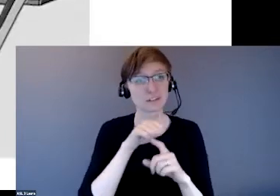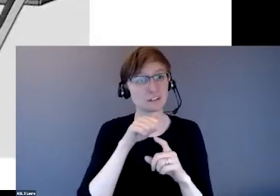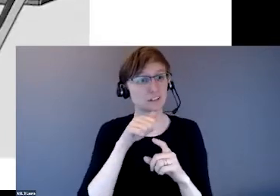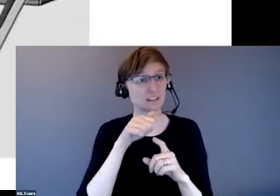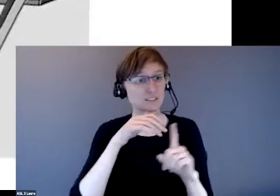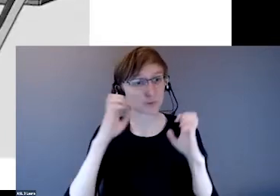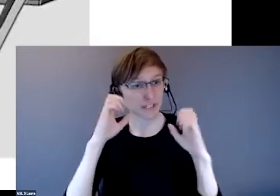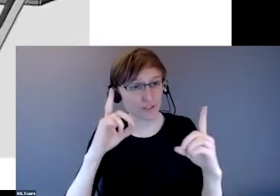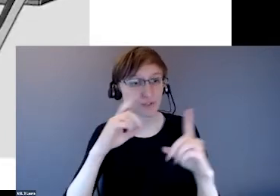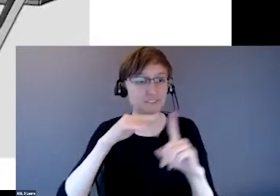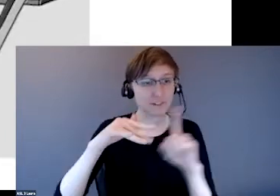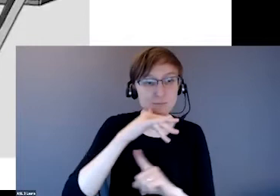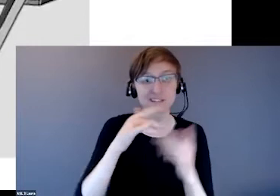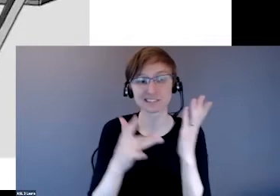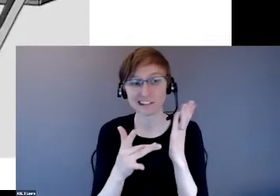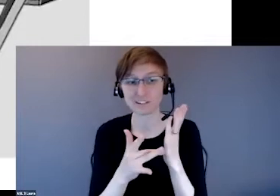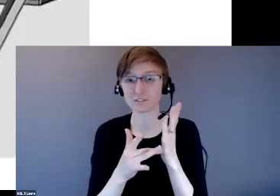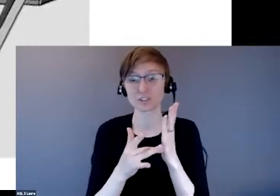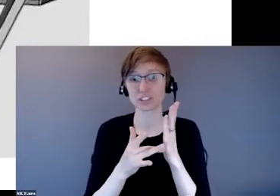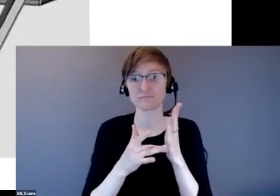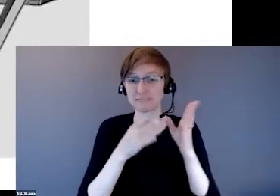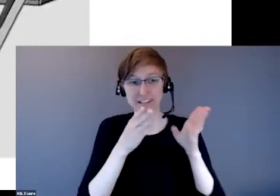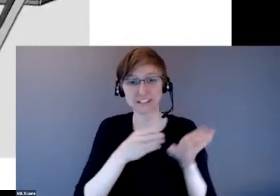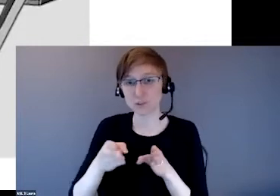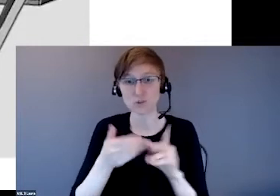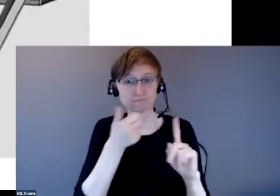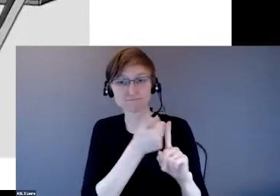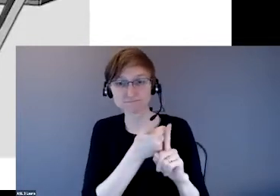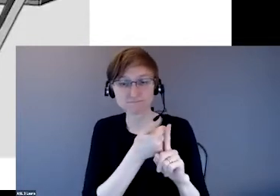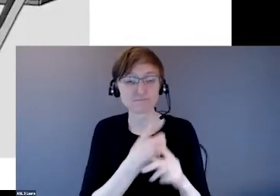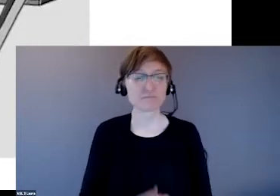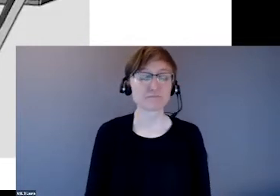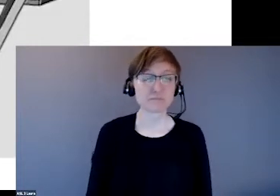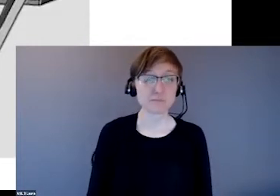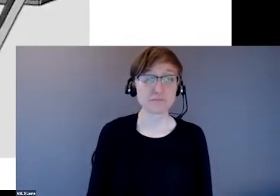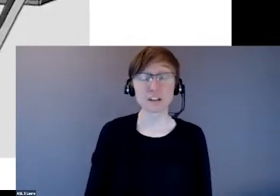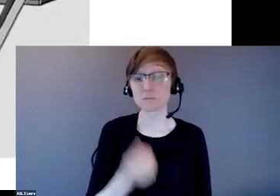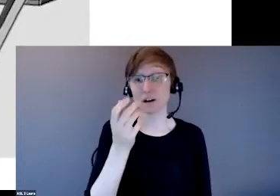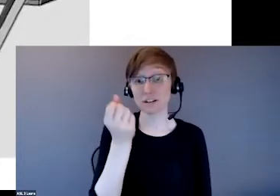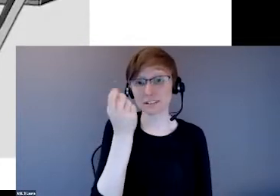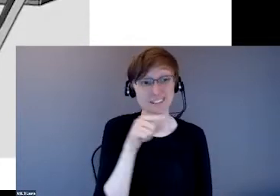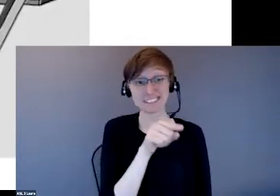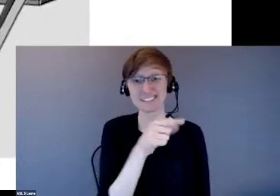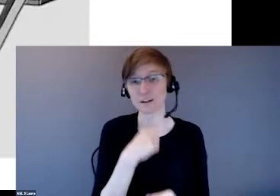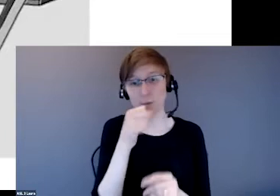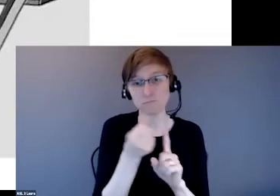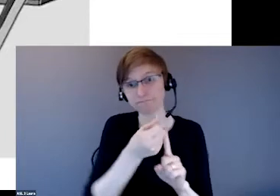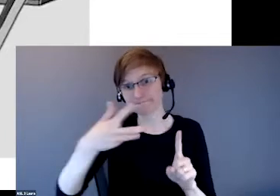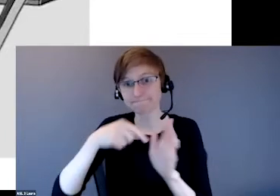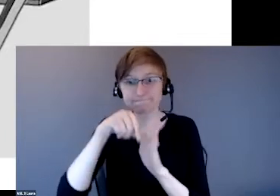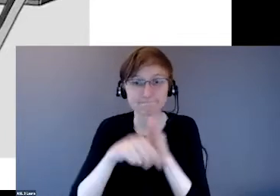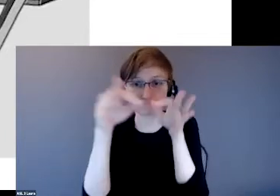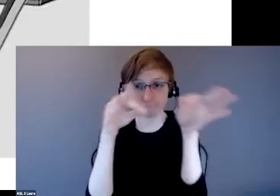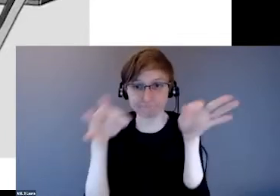as well. And just in case, some of these slides I won't go through in great detail what's written on them, but I will be making these slides